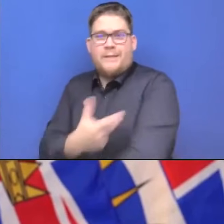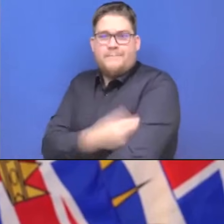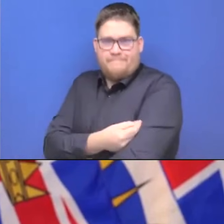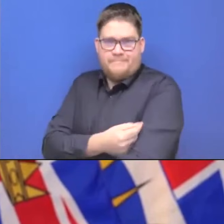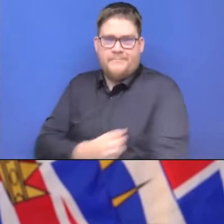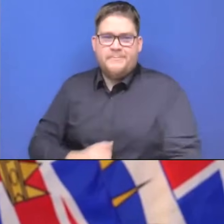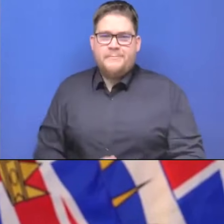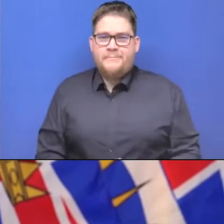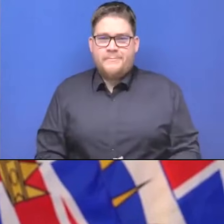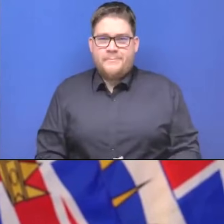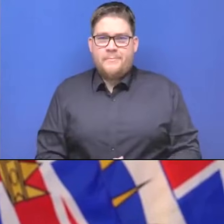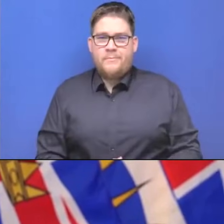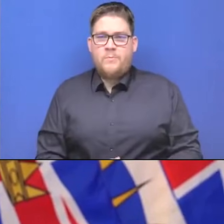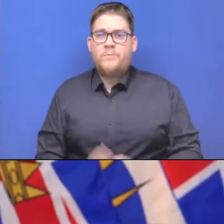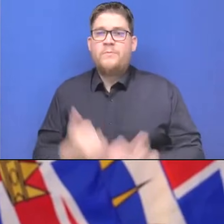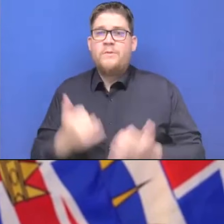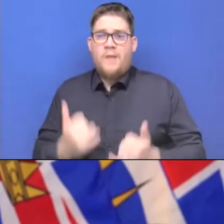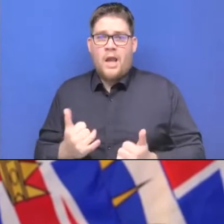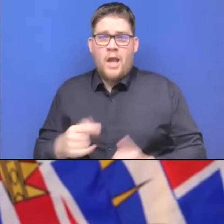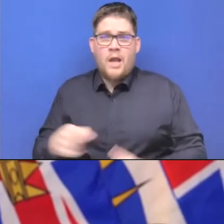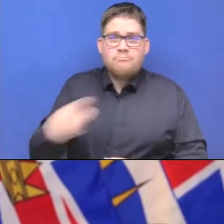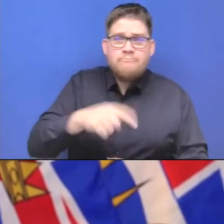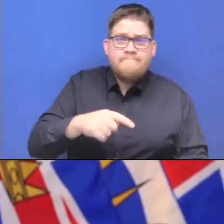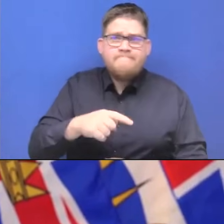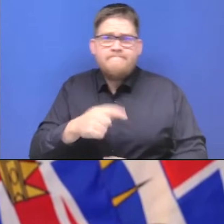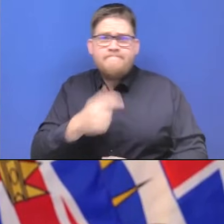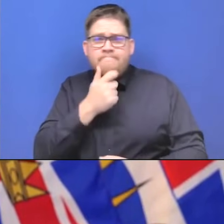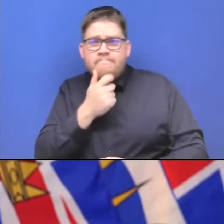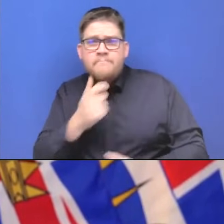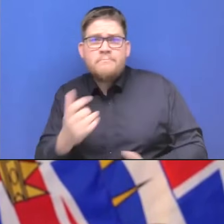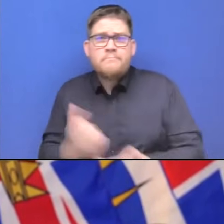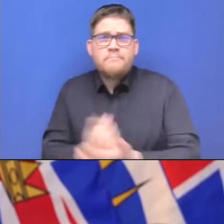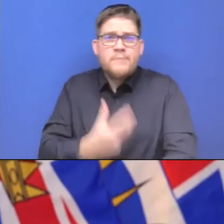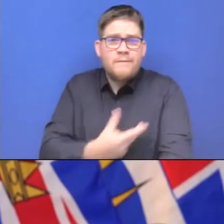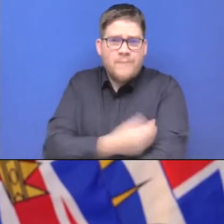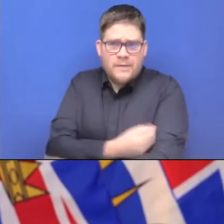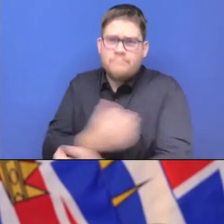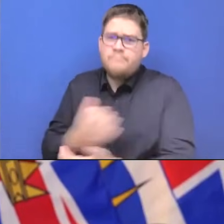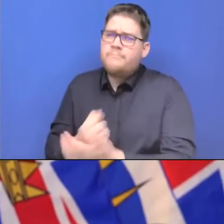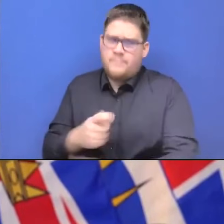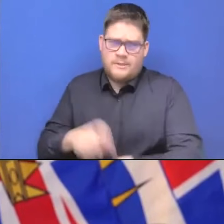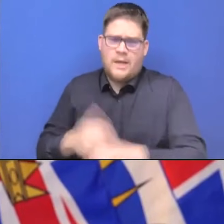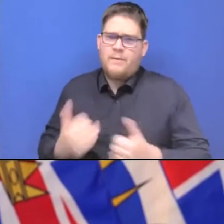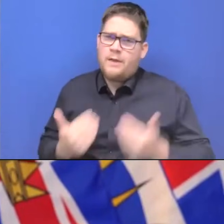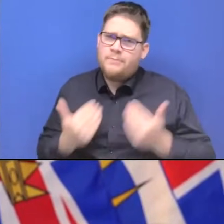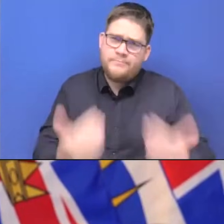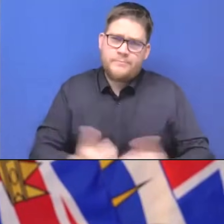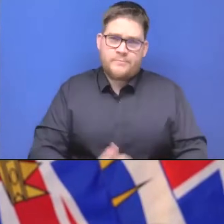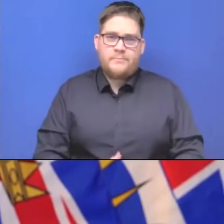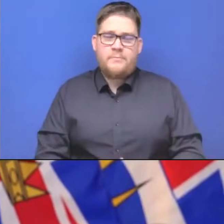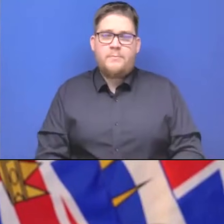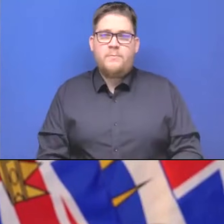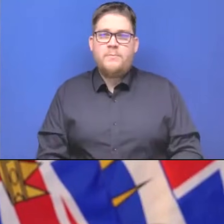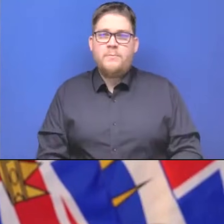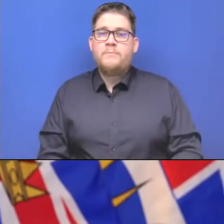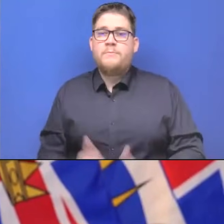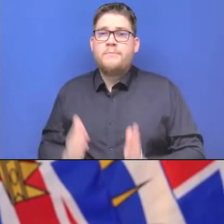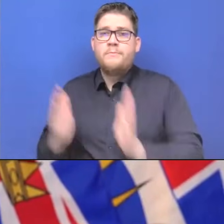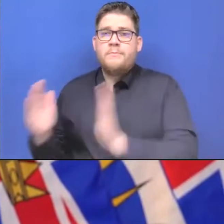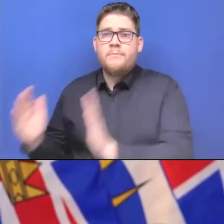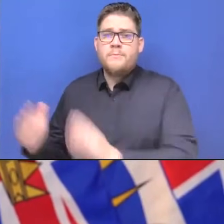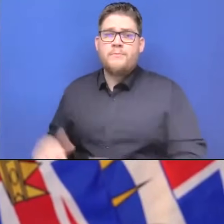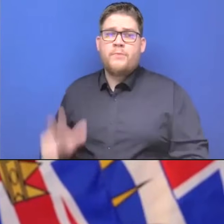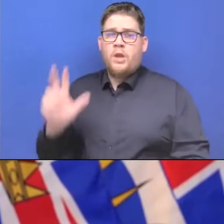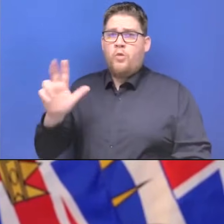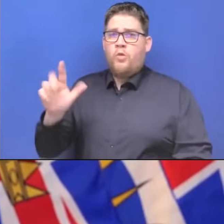vaccine. Over 3.6 million people in British Columbia have downloaded their BC vaccine card, and we've seen the positive